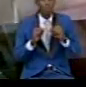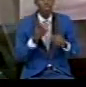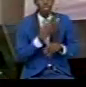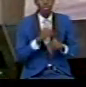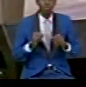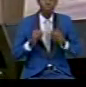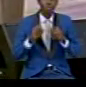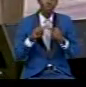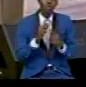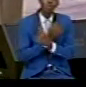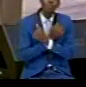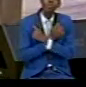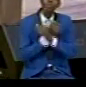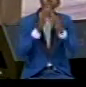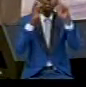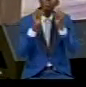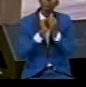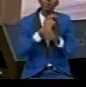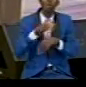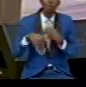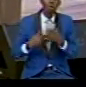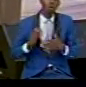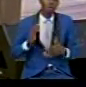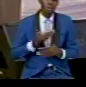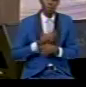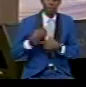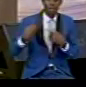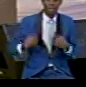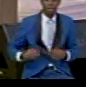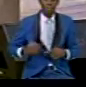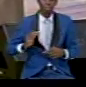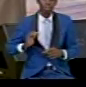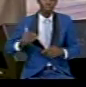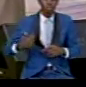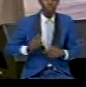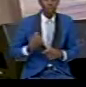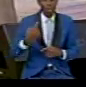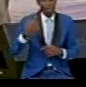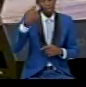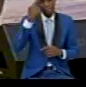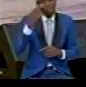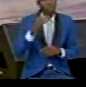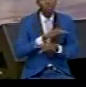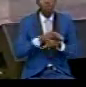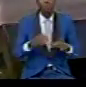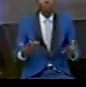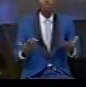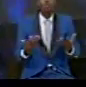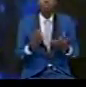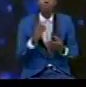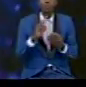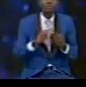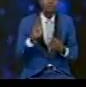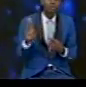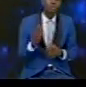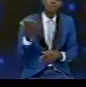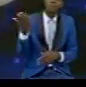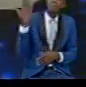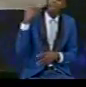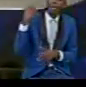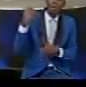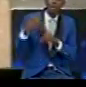him with all our heart, with all our soul, and with all our mind. He does not want to use past tense for